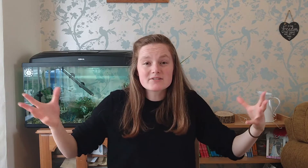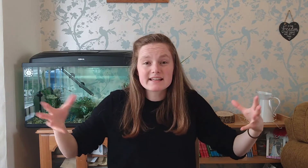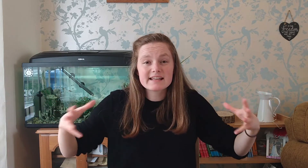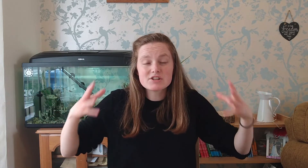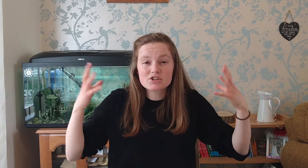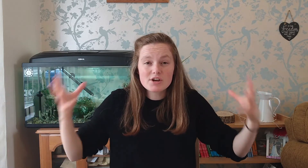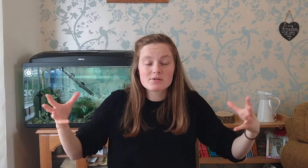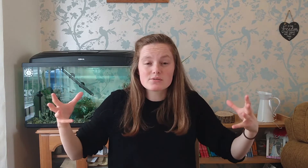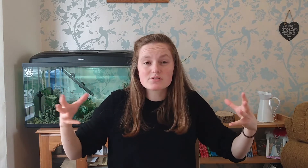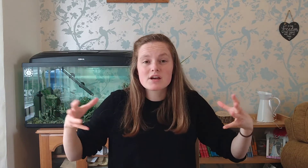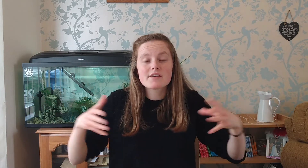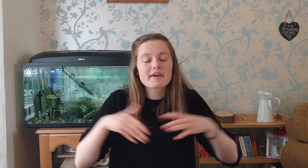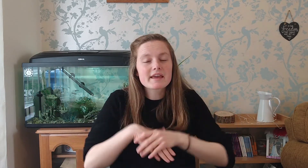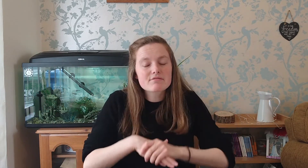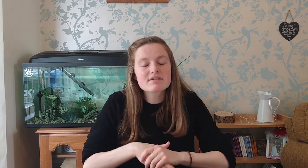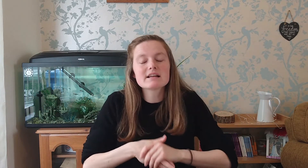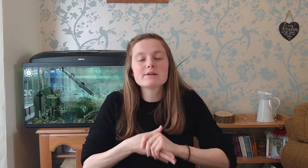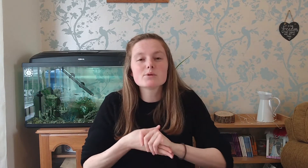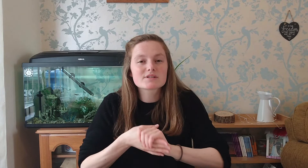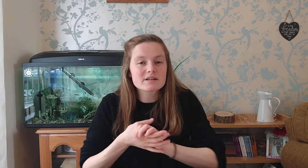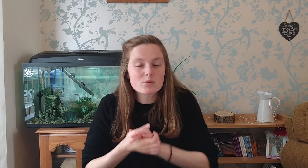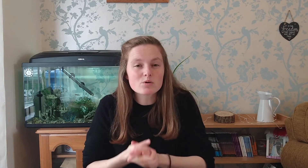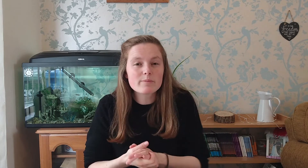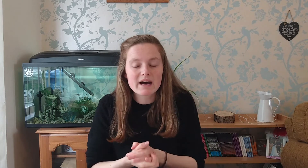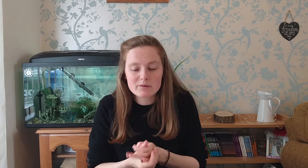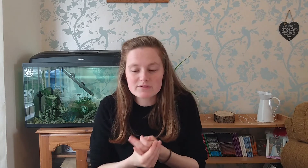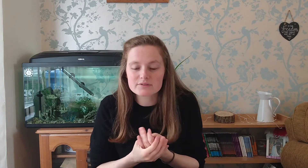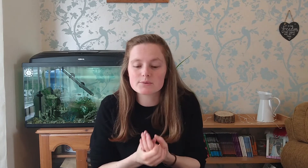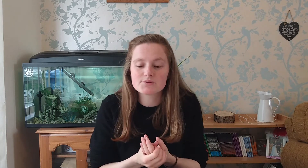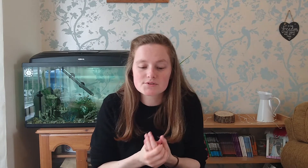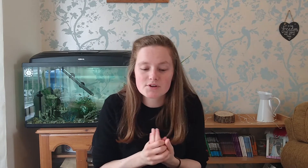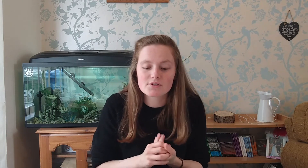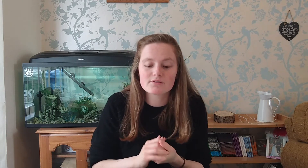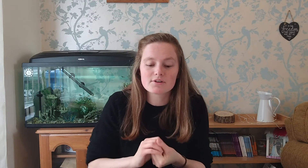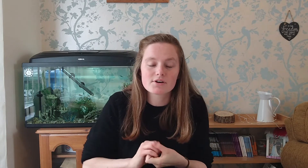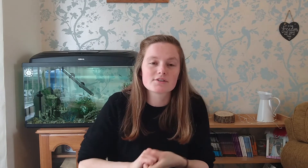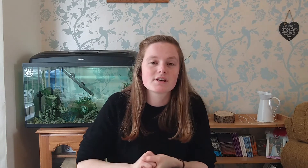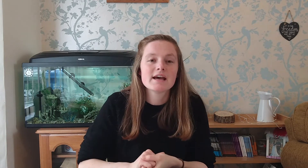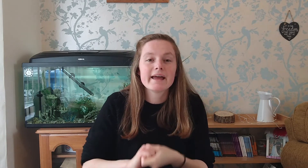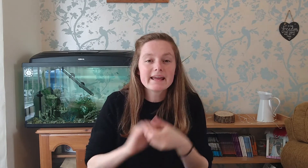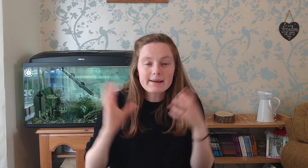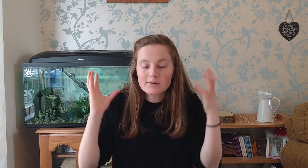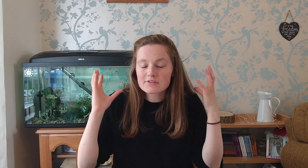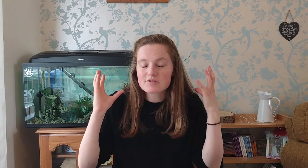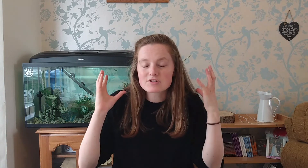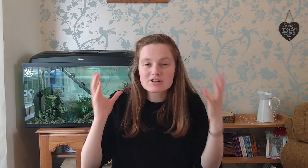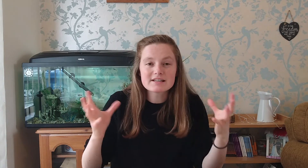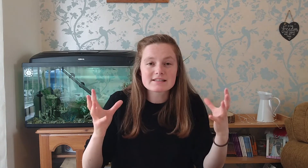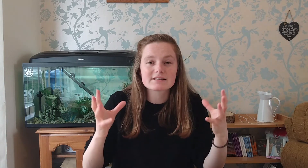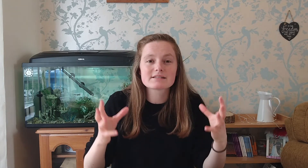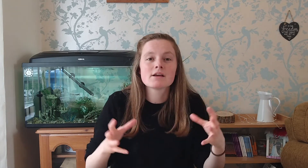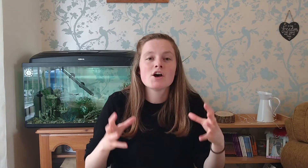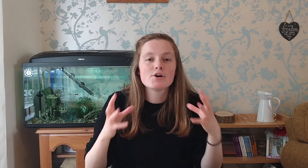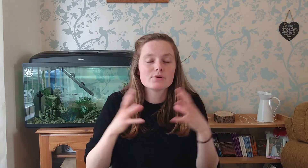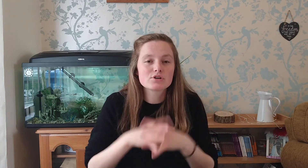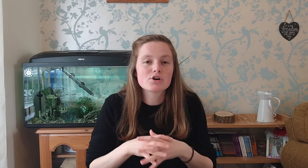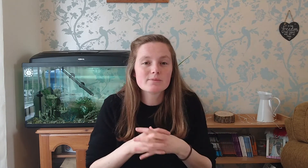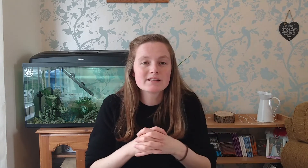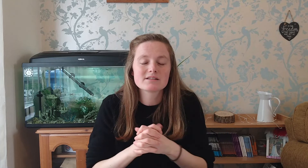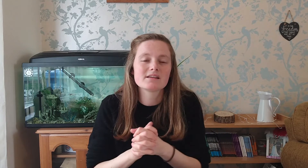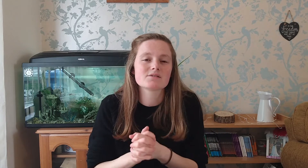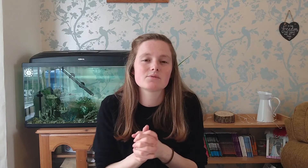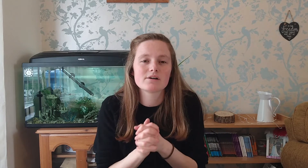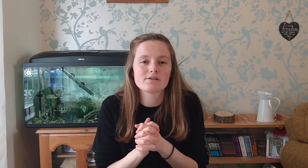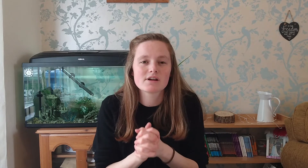revealed his glory and he showed that he really was the all-powerful Son of God. He was the Jesus who had